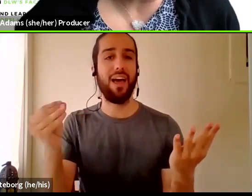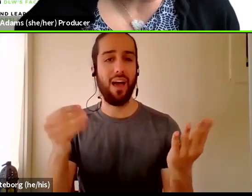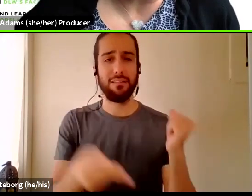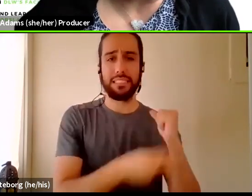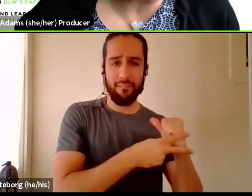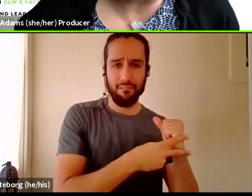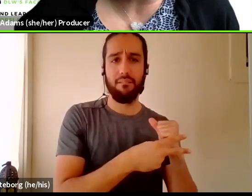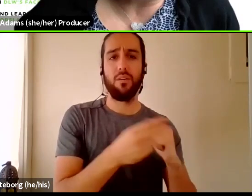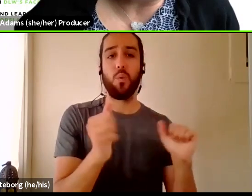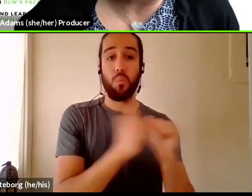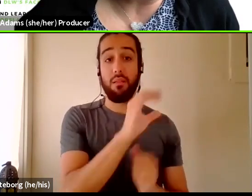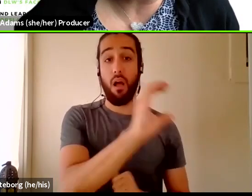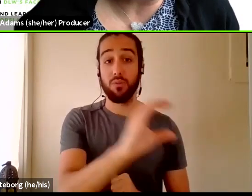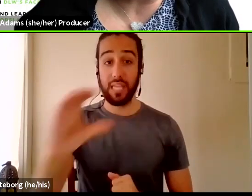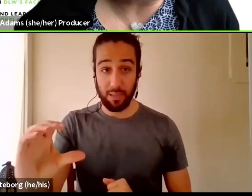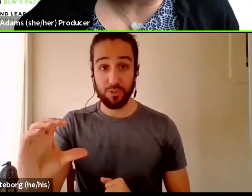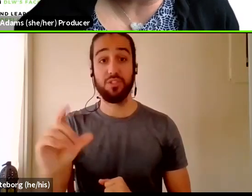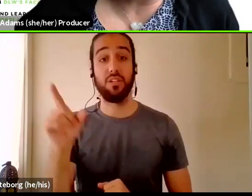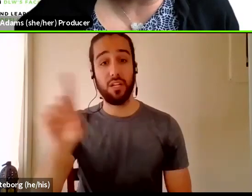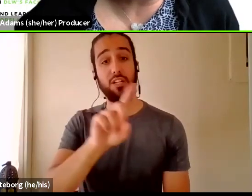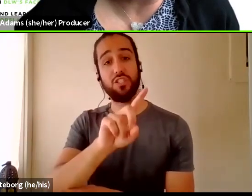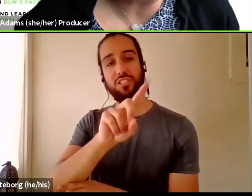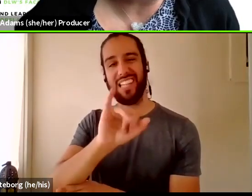at both HowlRound.com and